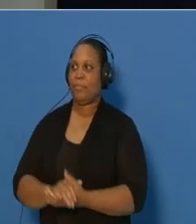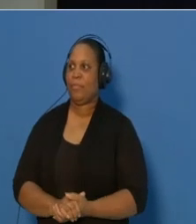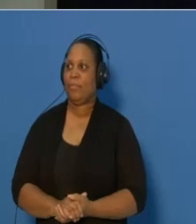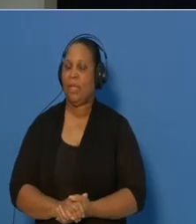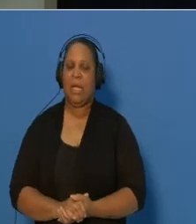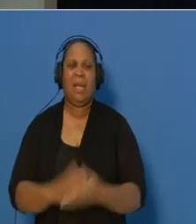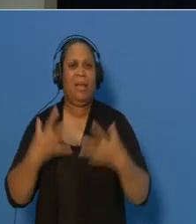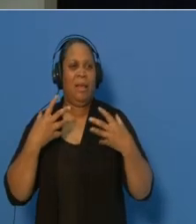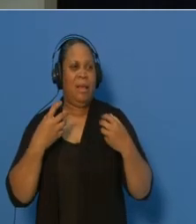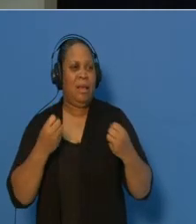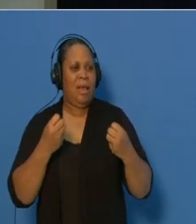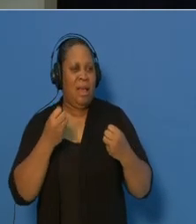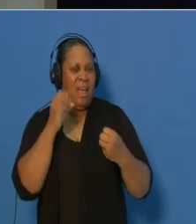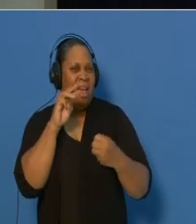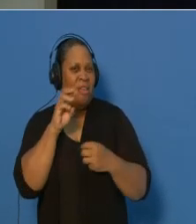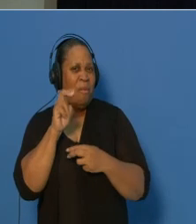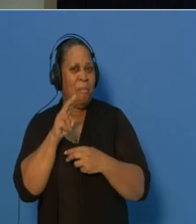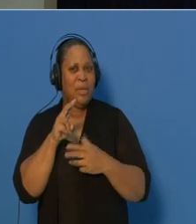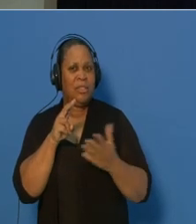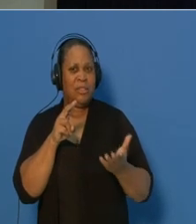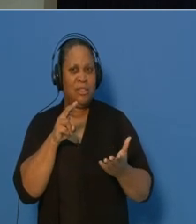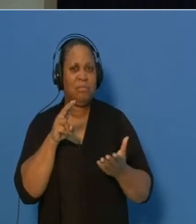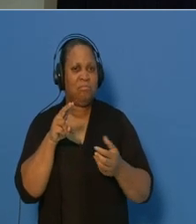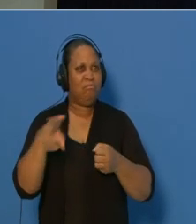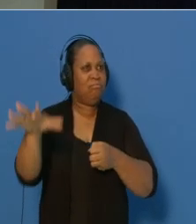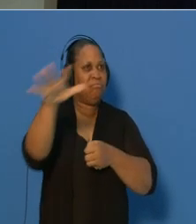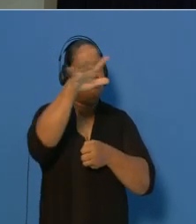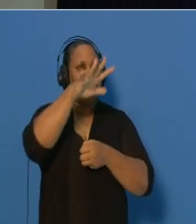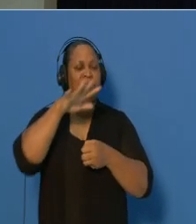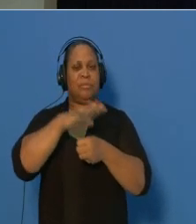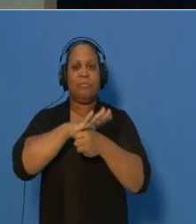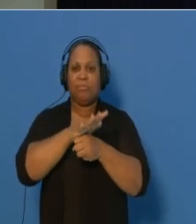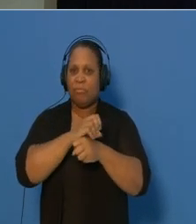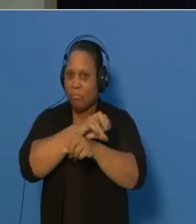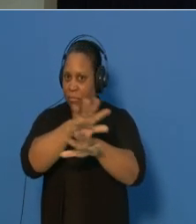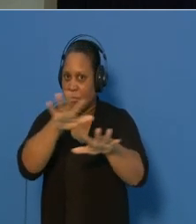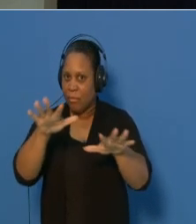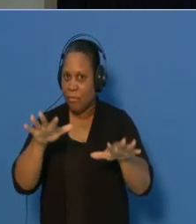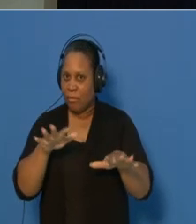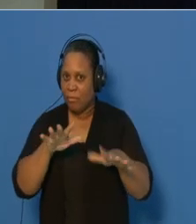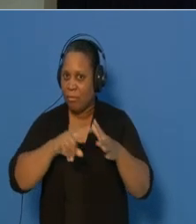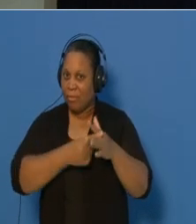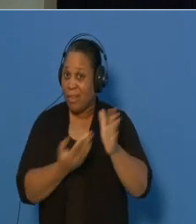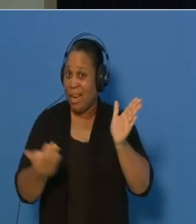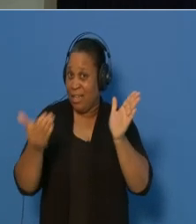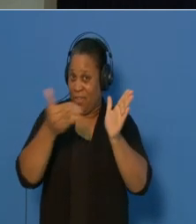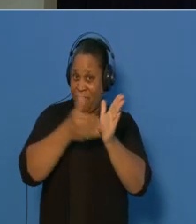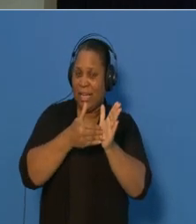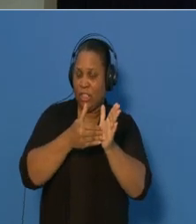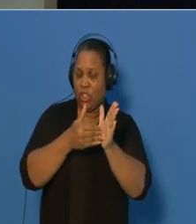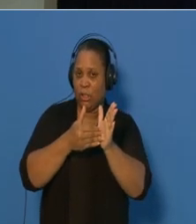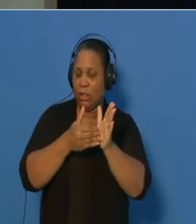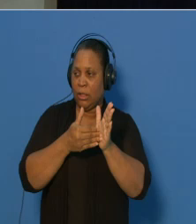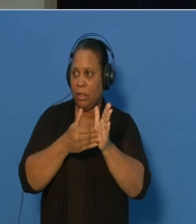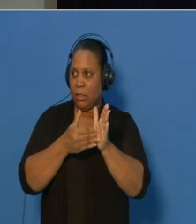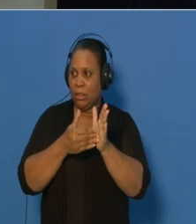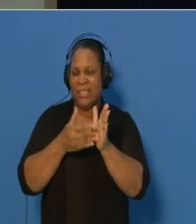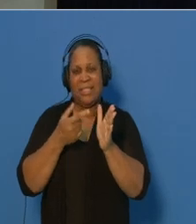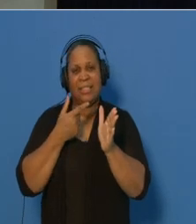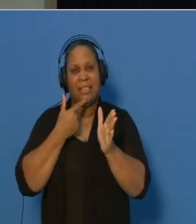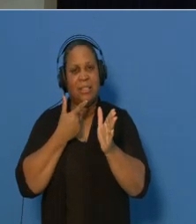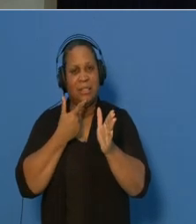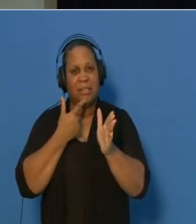Health Minister, there are reports from around the world about COVID-19 reactivations. The reactivation rate is said in